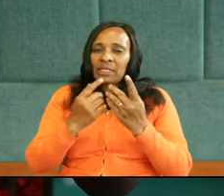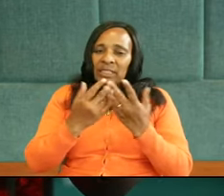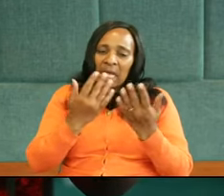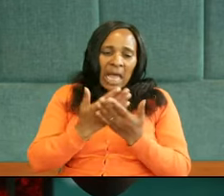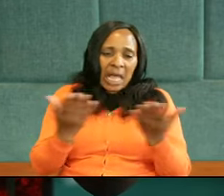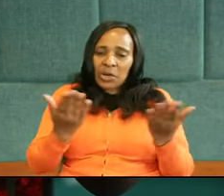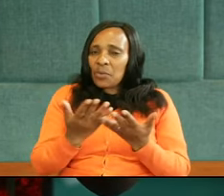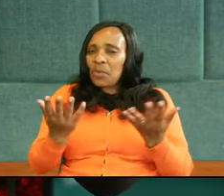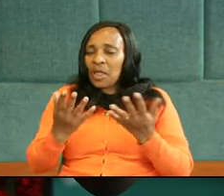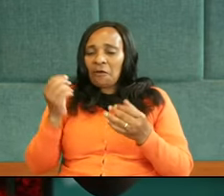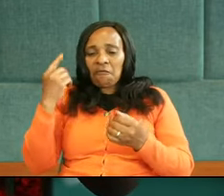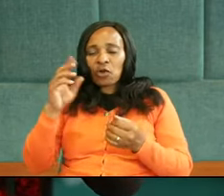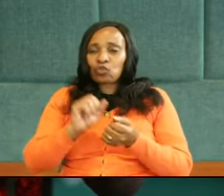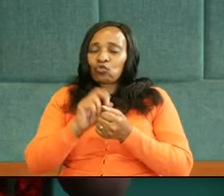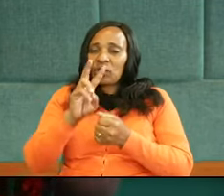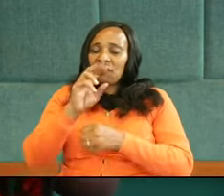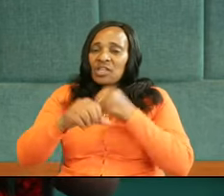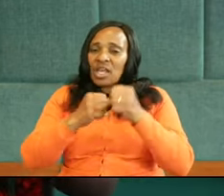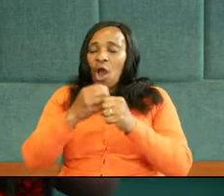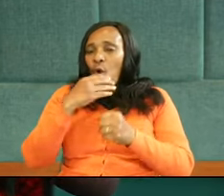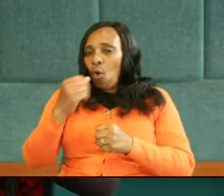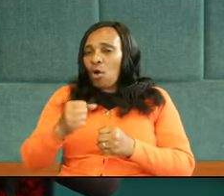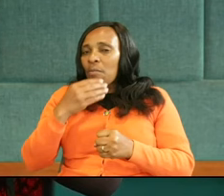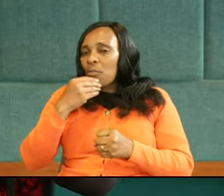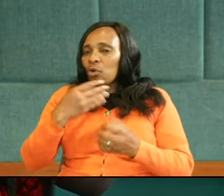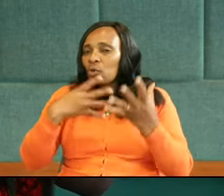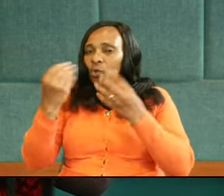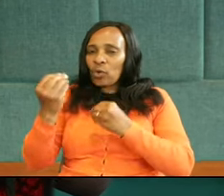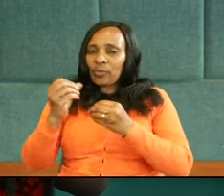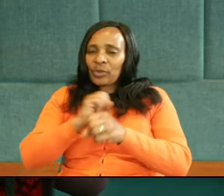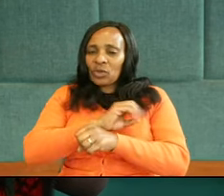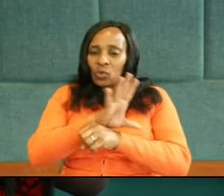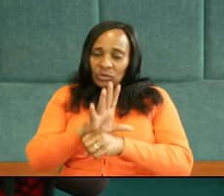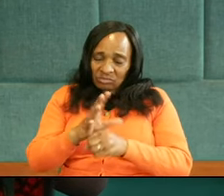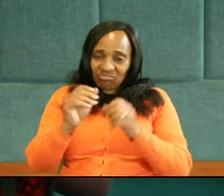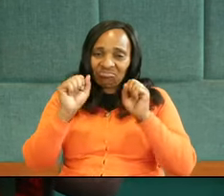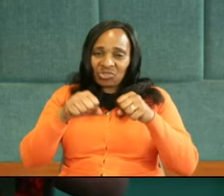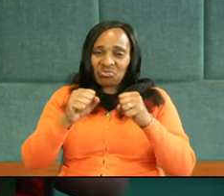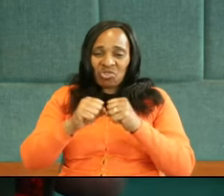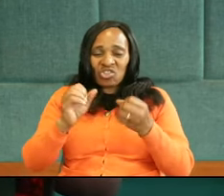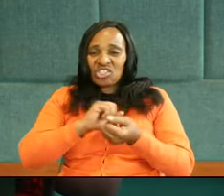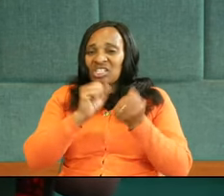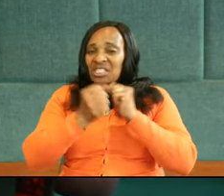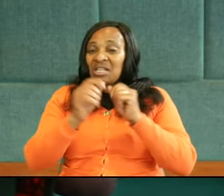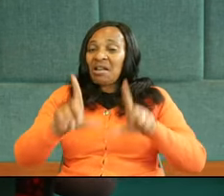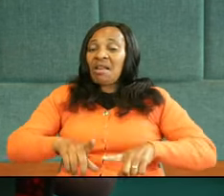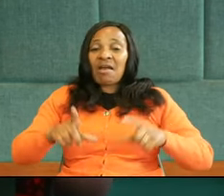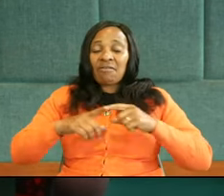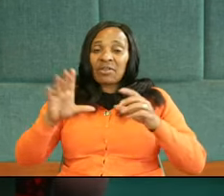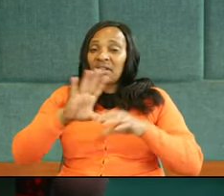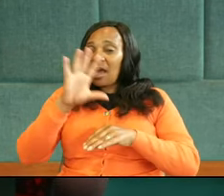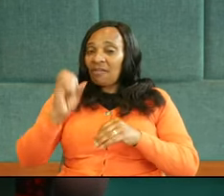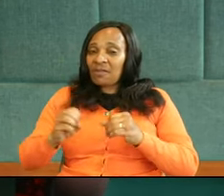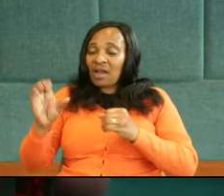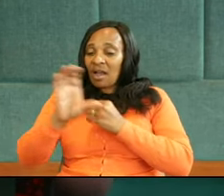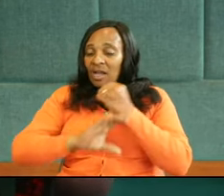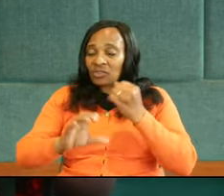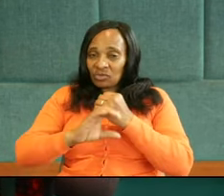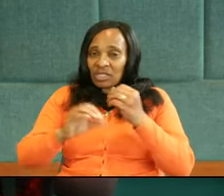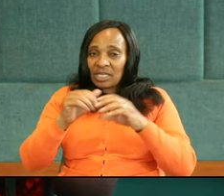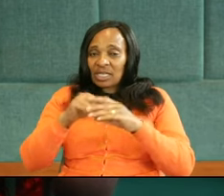be anywhere for a 12-year-old boy to go. The COVID-19 pandemic had changed life in African country of